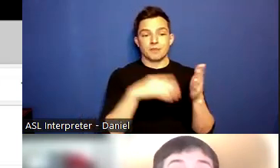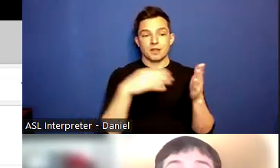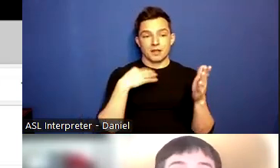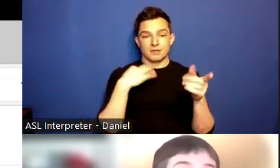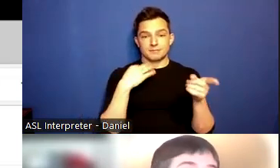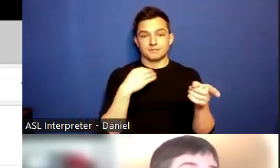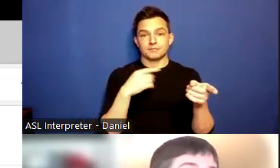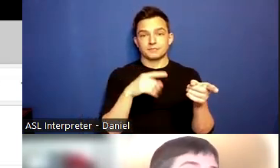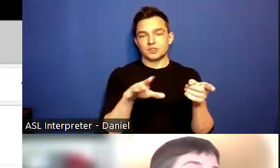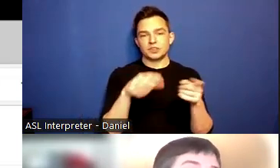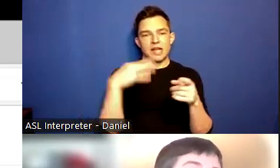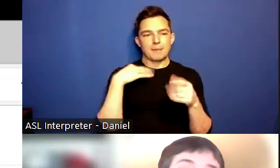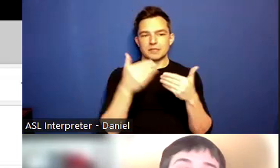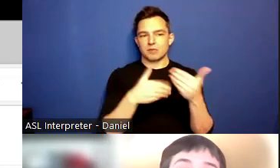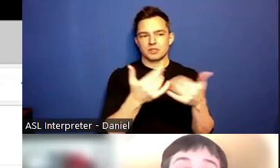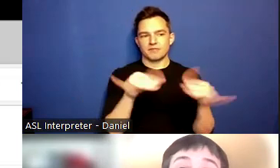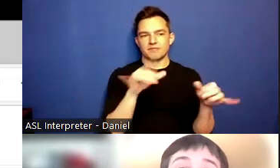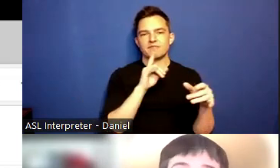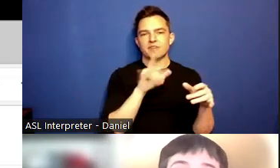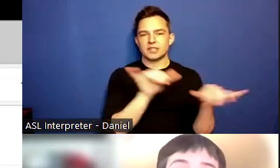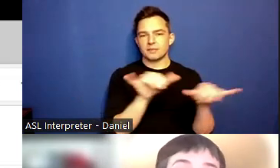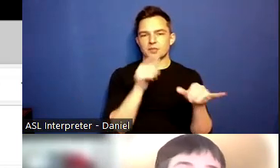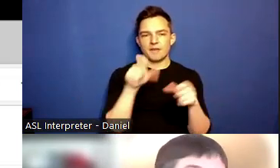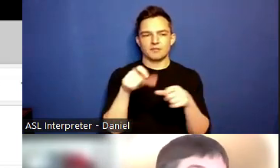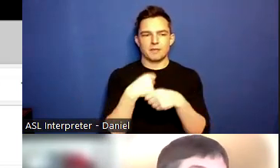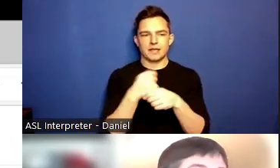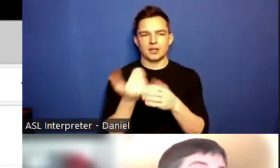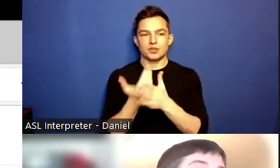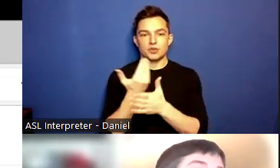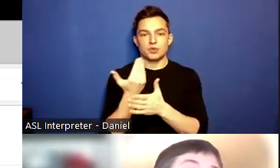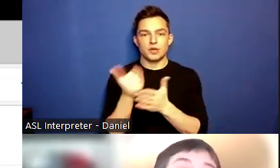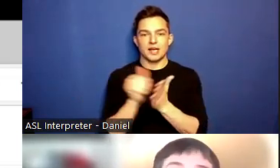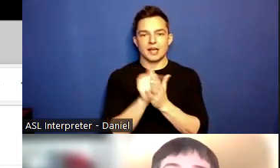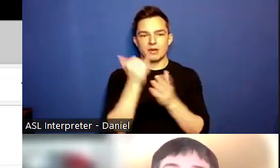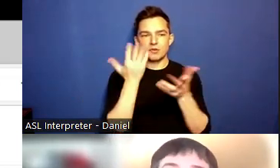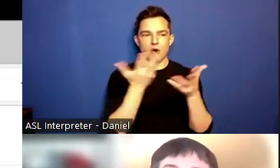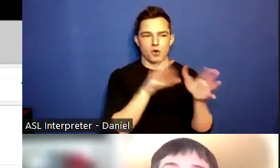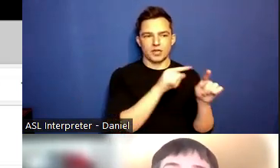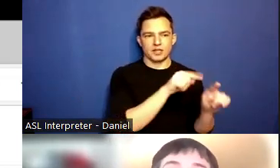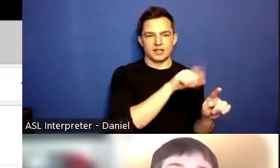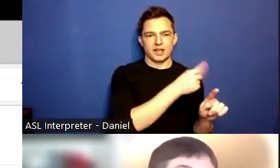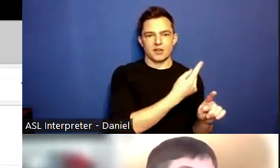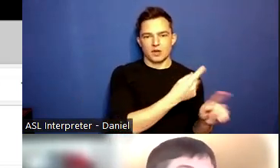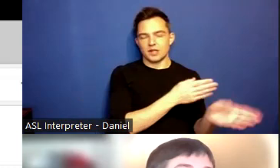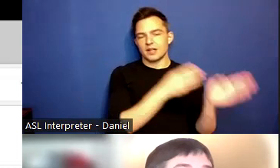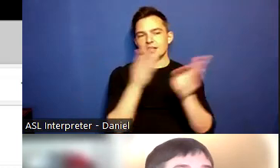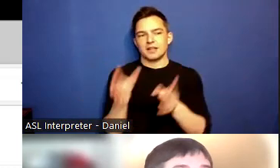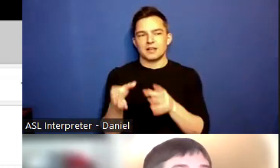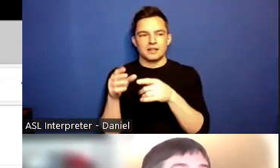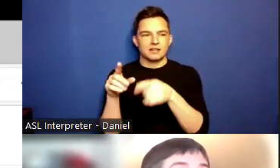very similar, and you do not need to make a new account in Smart Simple. you will just need to start a new